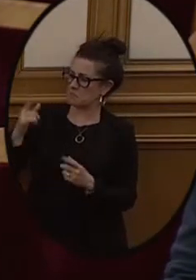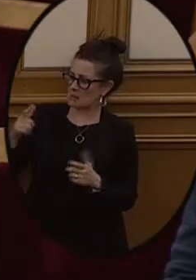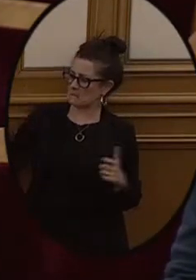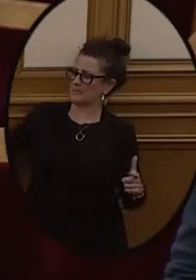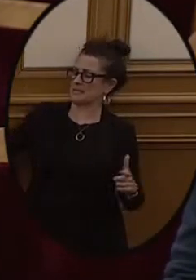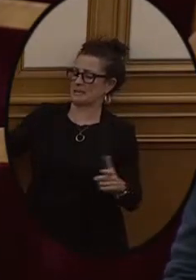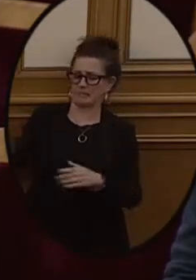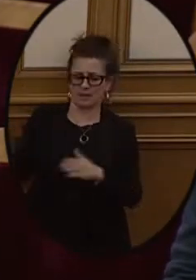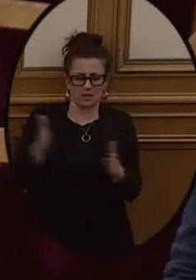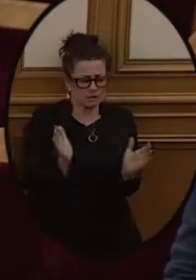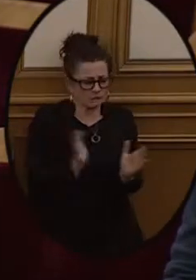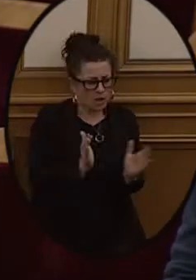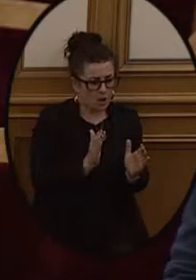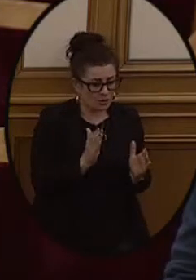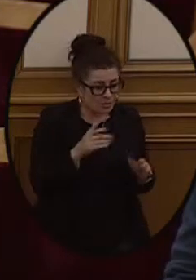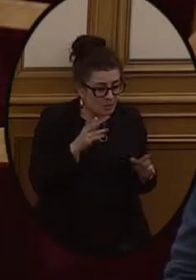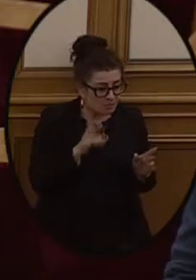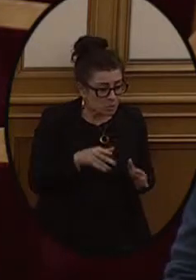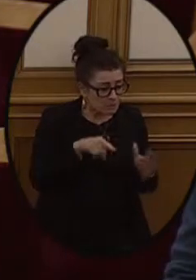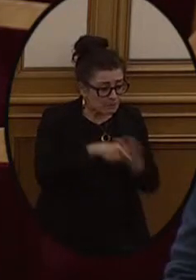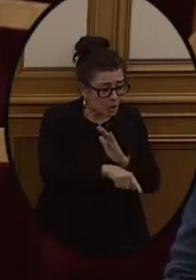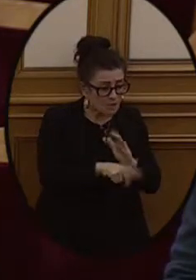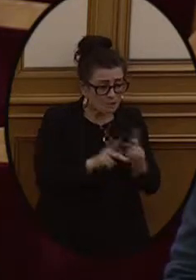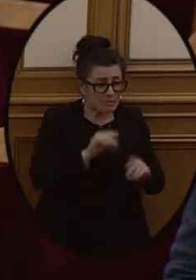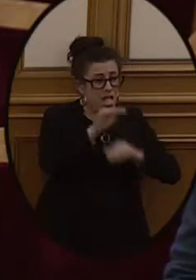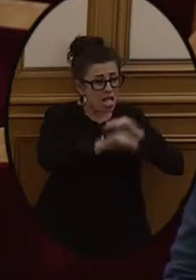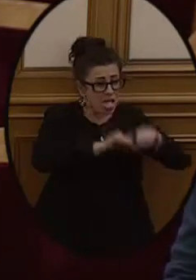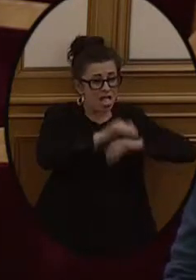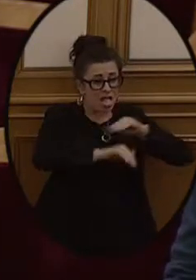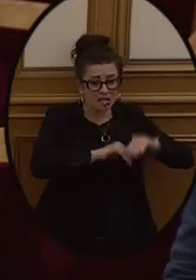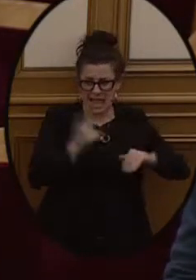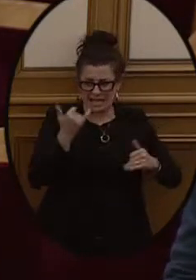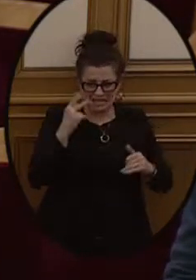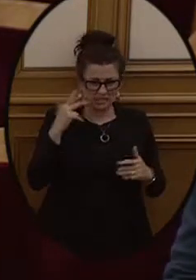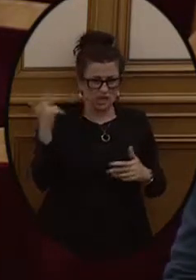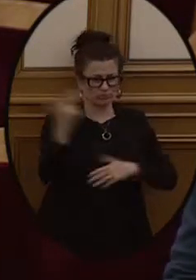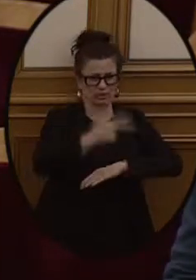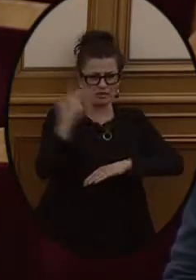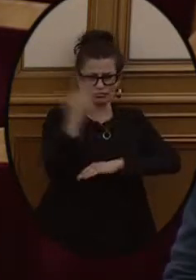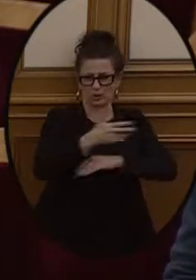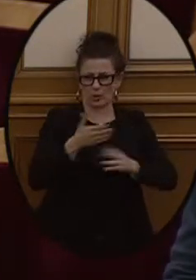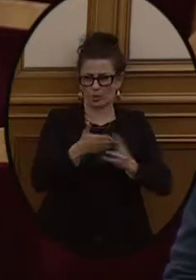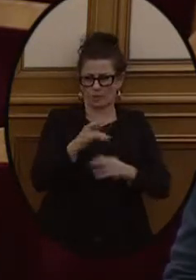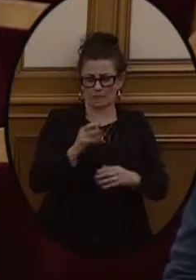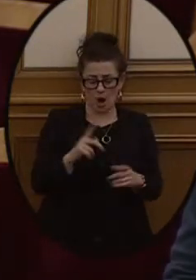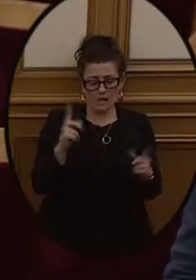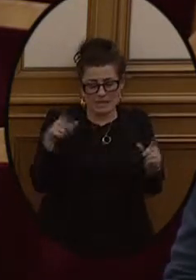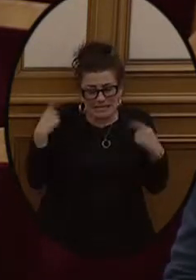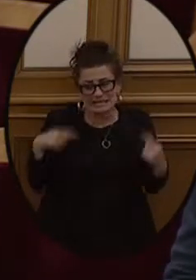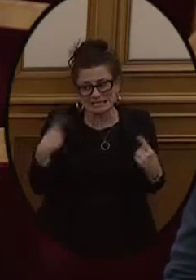and especially after somebody's been murdered and people have been writing letters about it, and I still saw trucks going through that park, and that's insane and